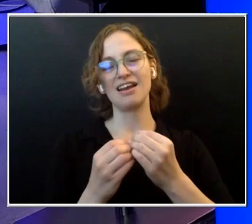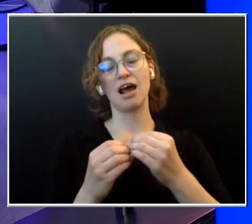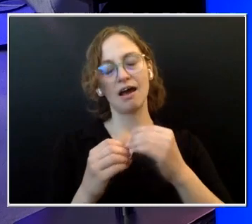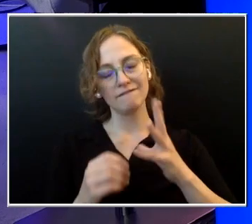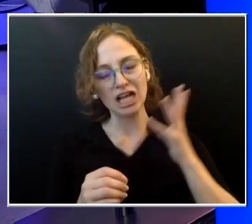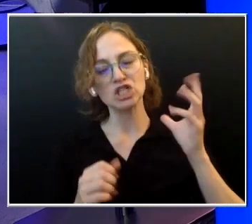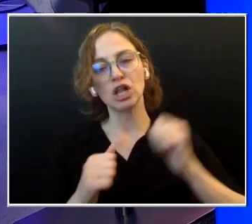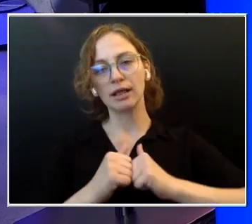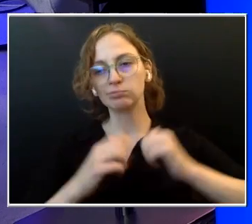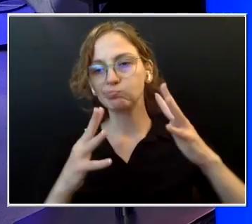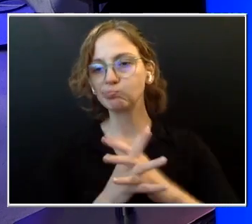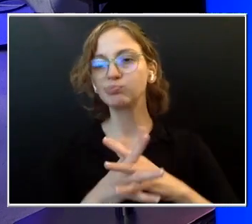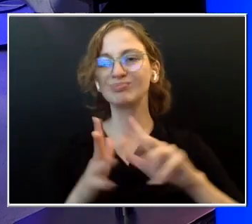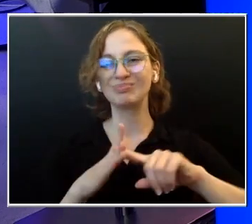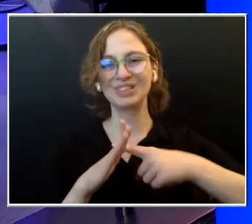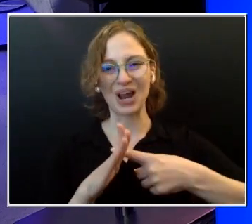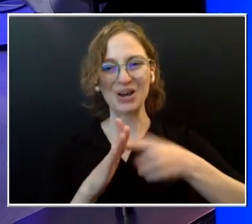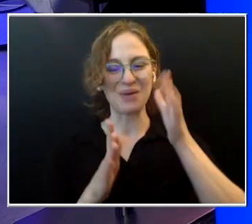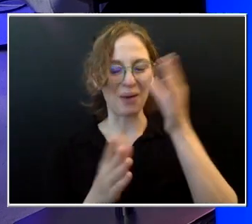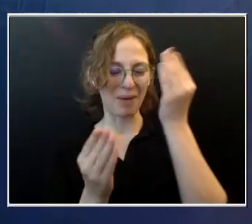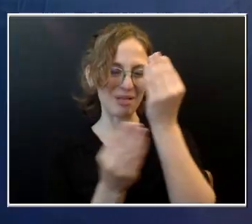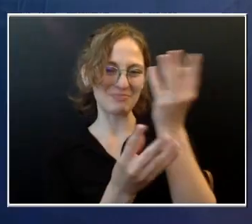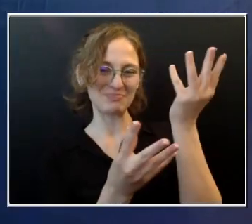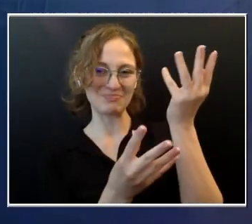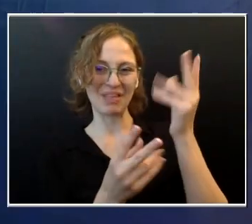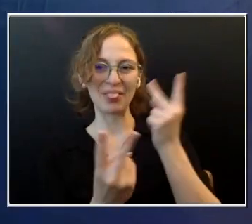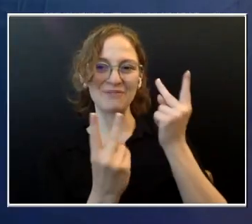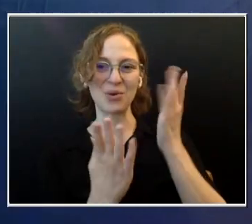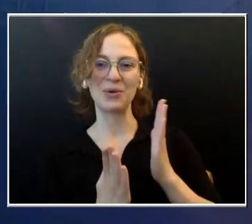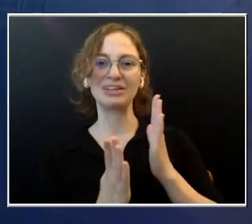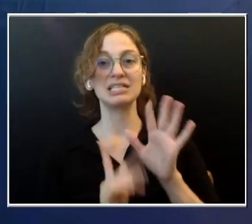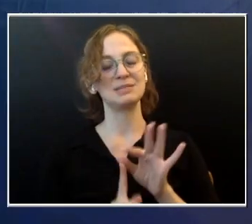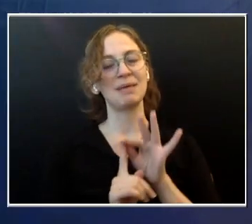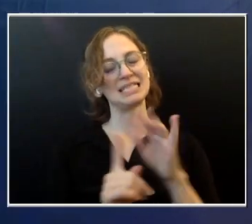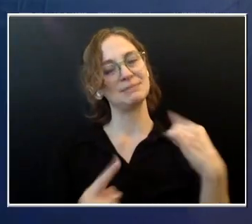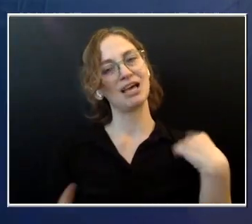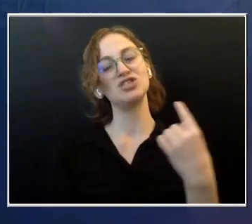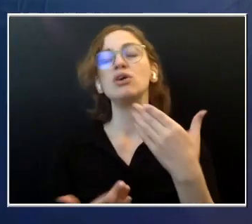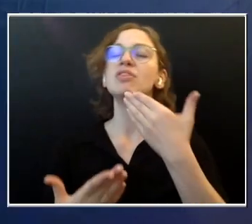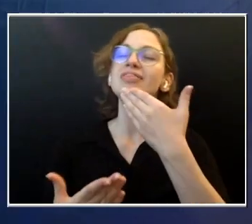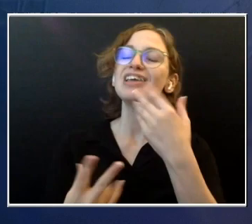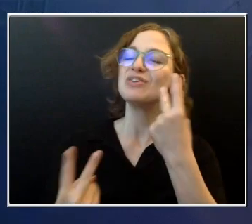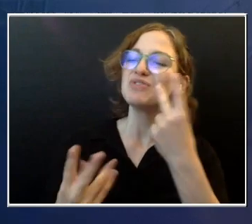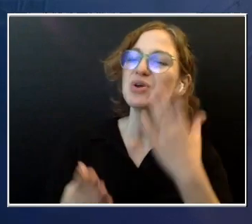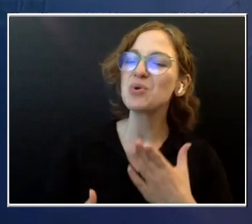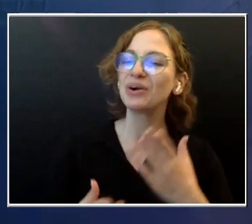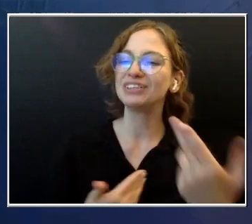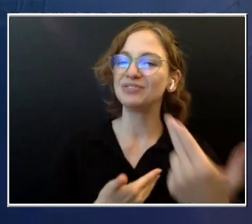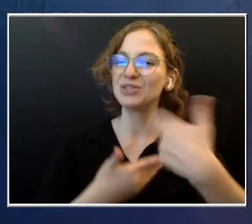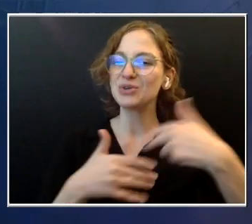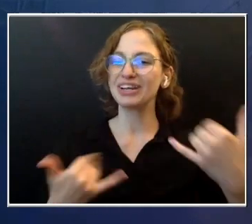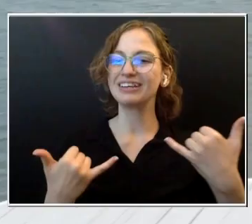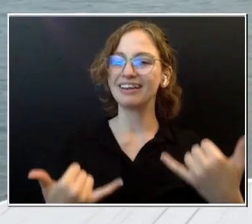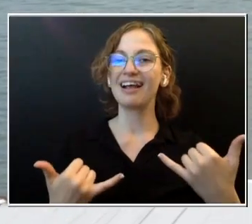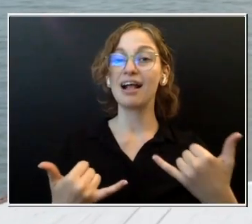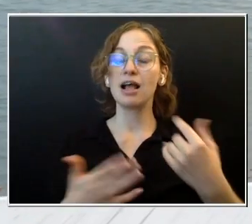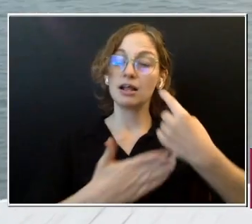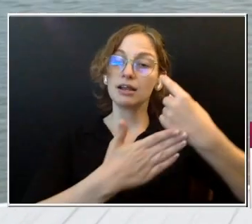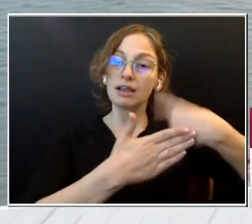This has been very special. Oh, and thank you to our viewers for being with us today. Coming up next week on All Things